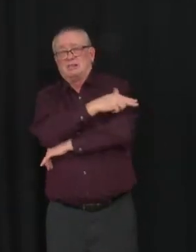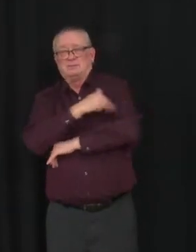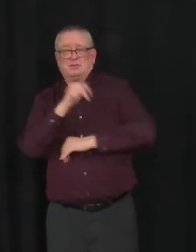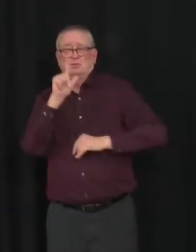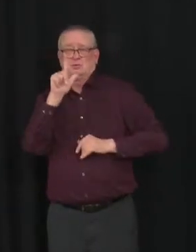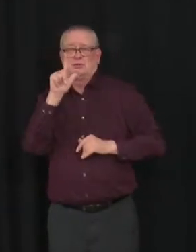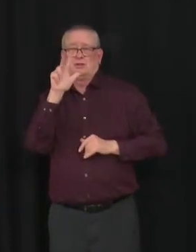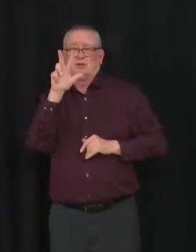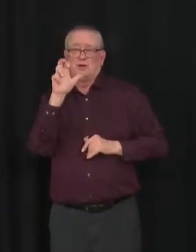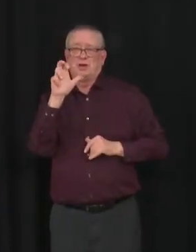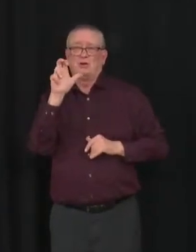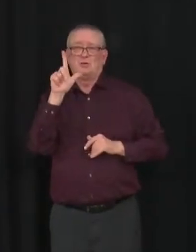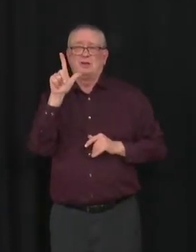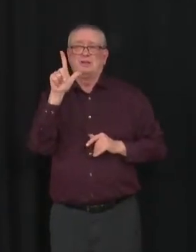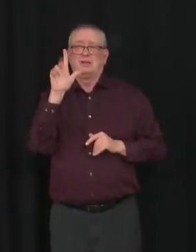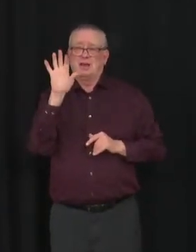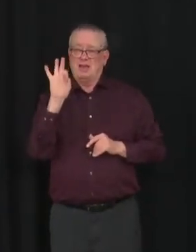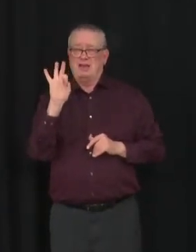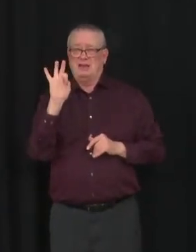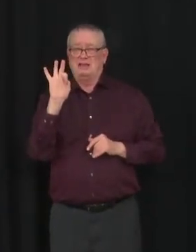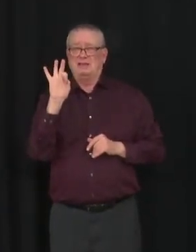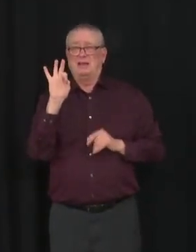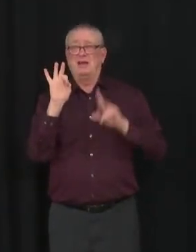including 69 in the ICU.